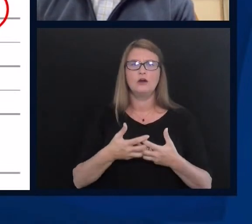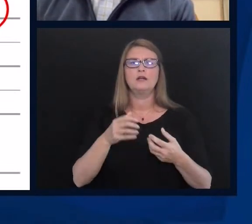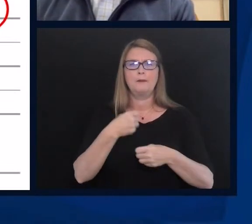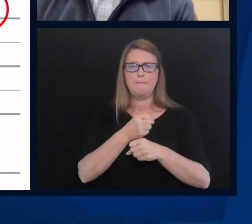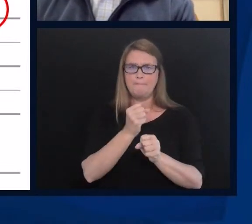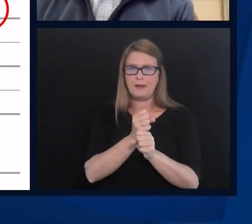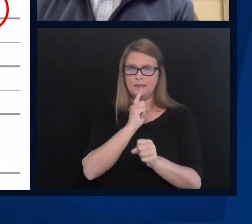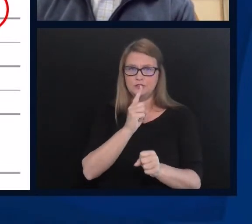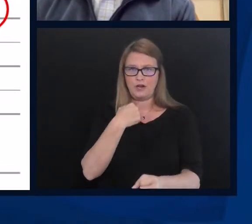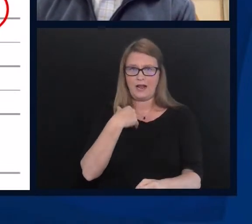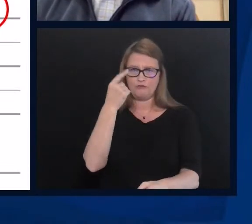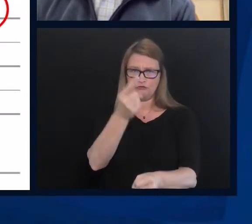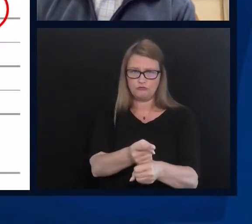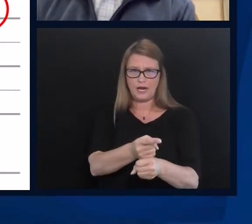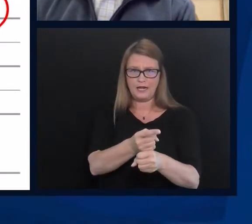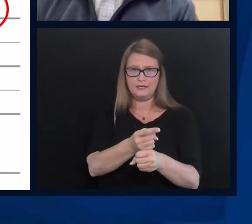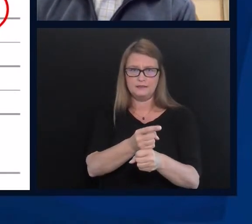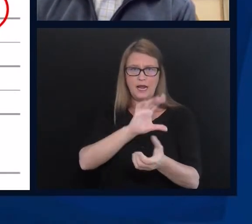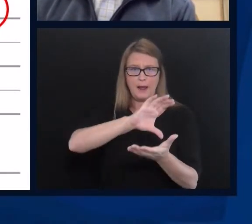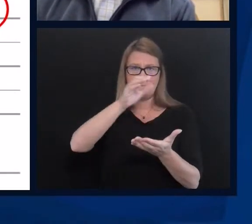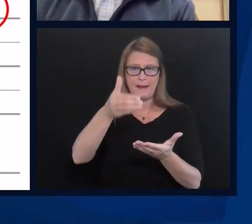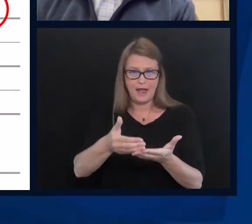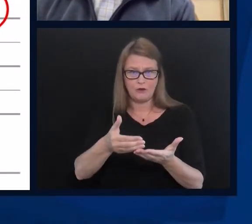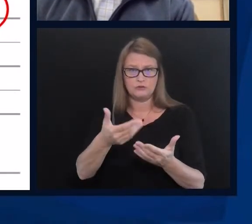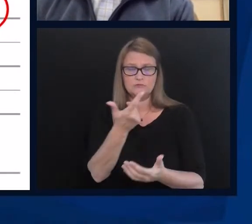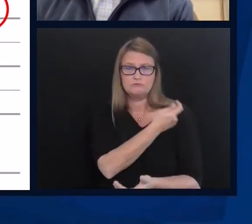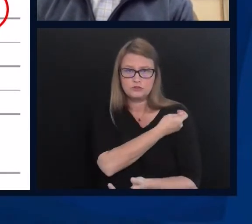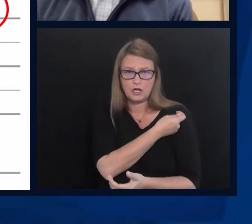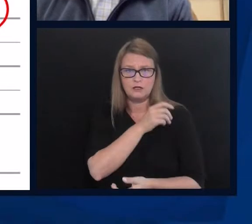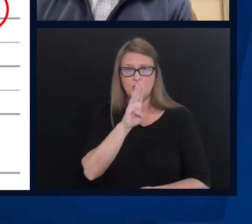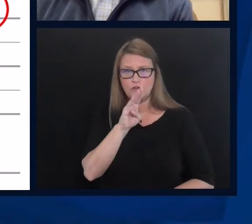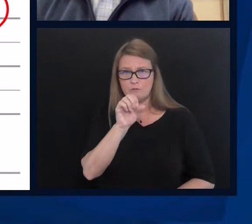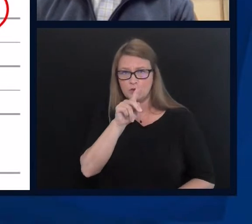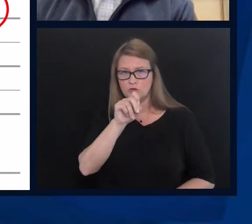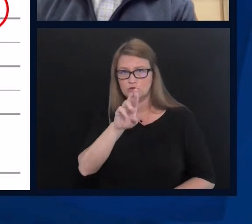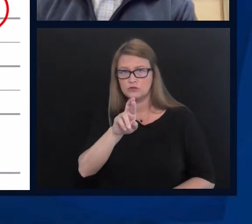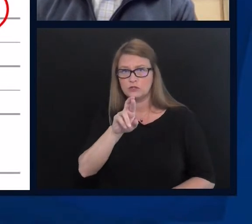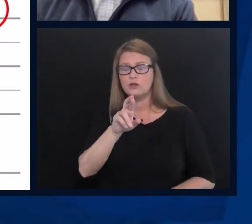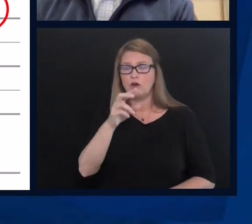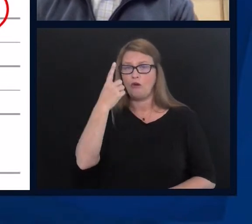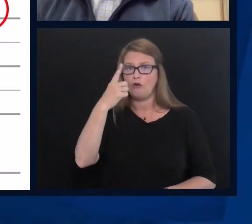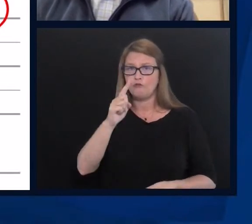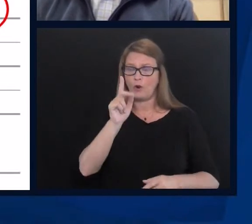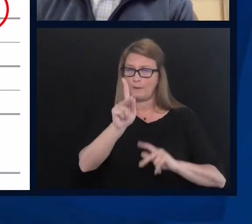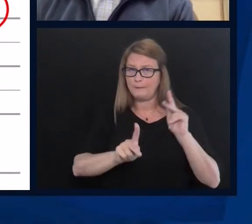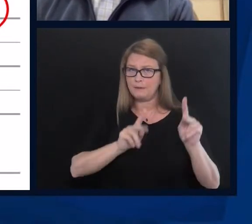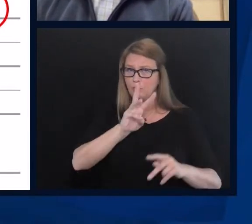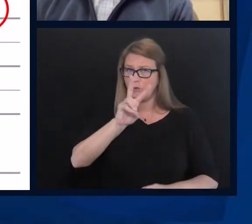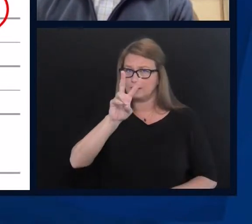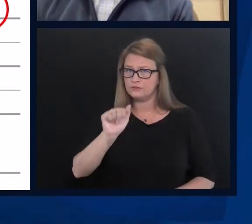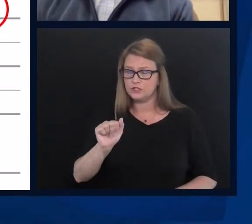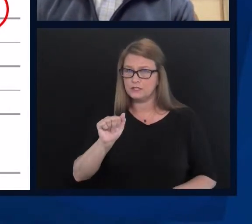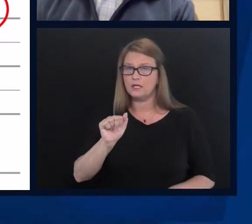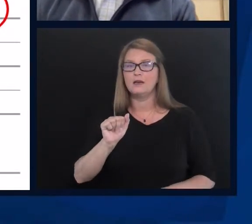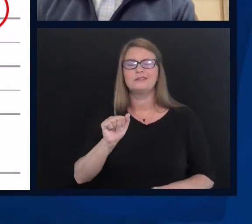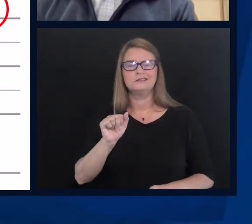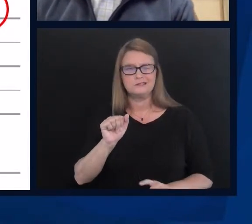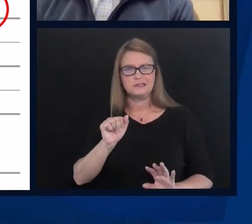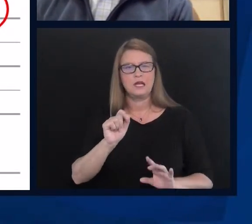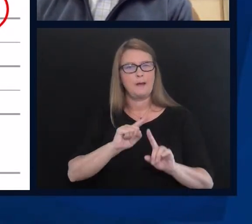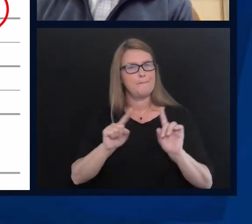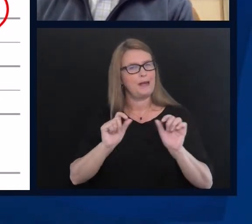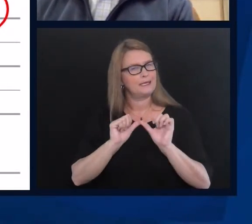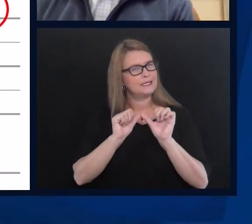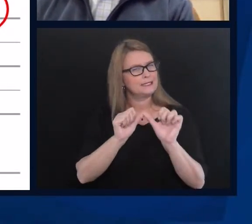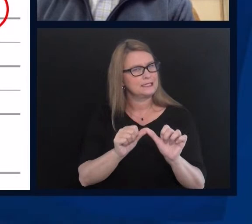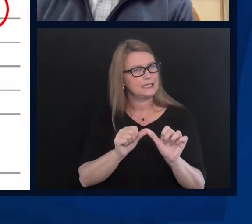number of booster doses allocated into the system for West Virginians. But what it continues to